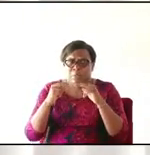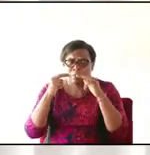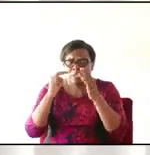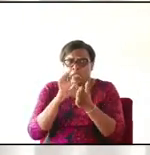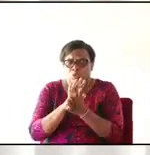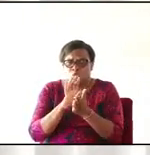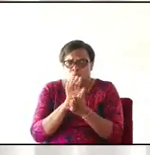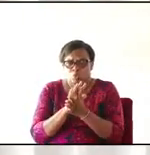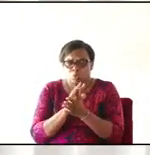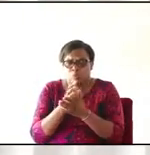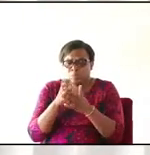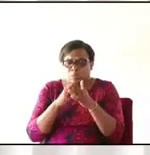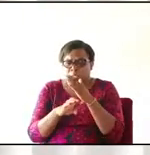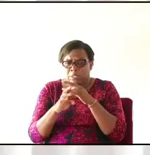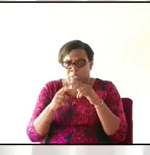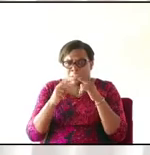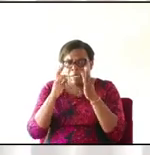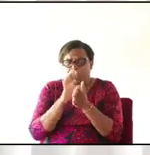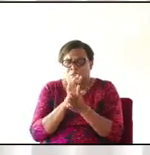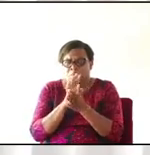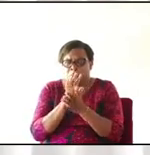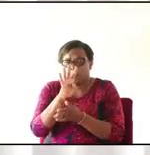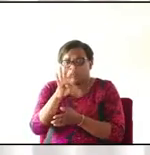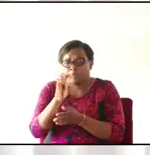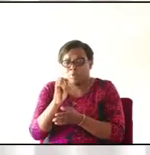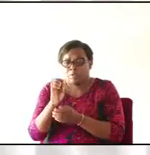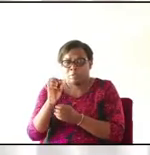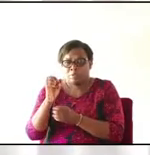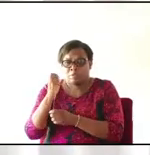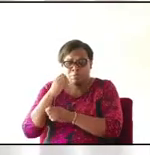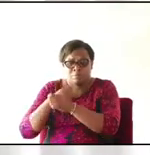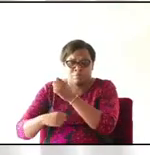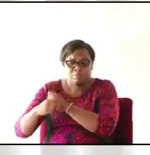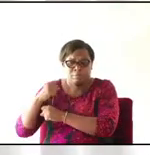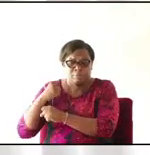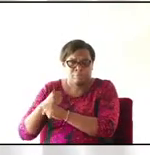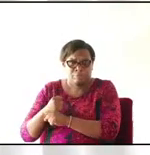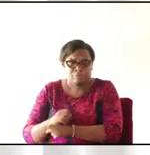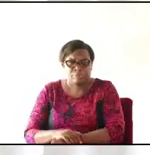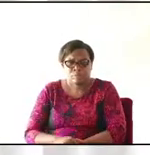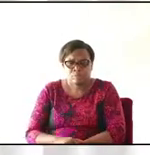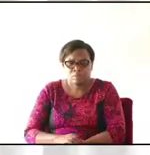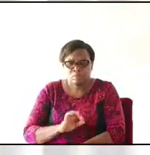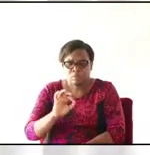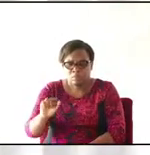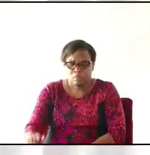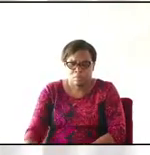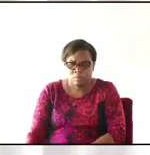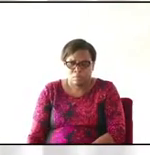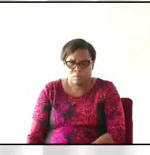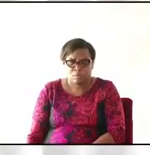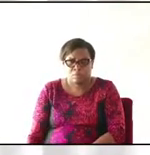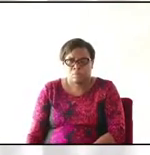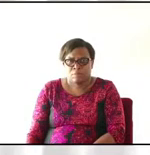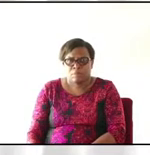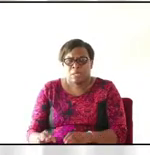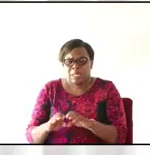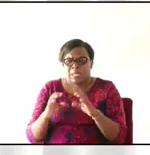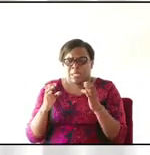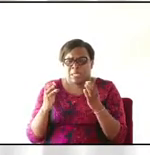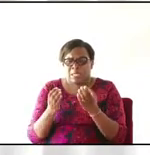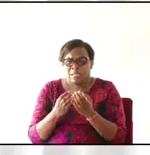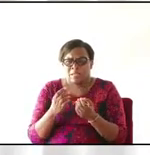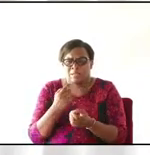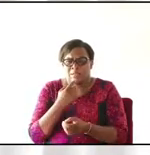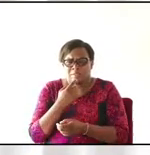having entered high school some 40 years ago. And my classmates said,